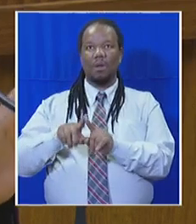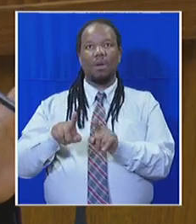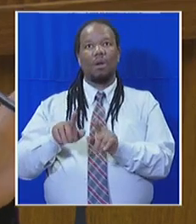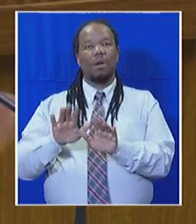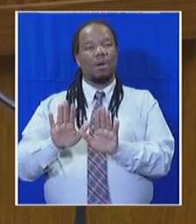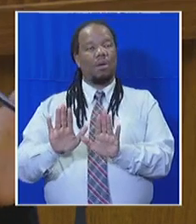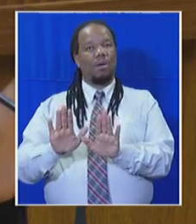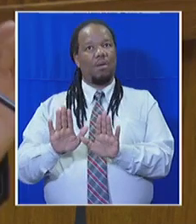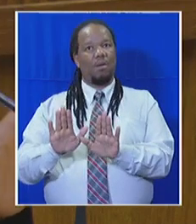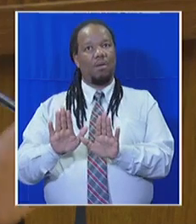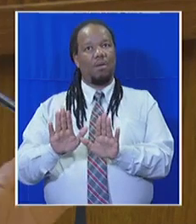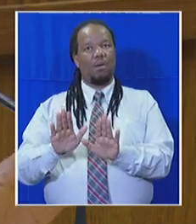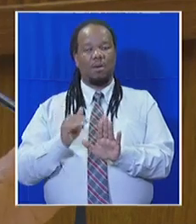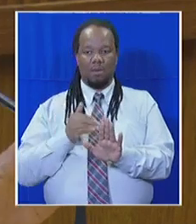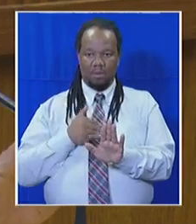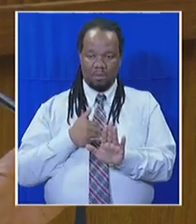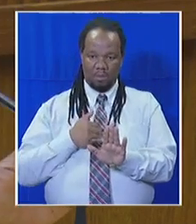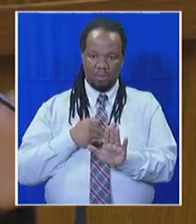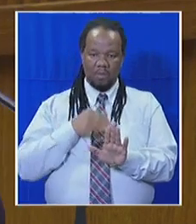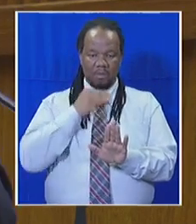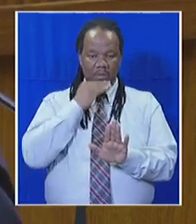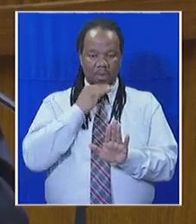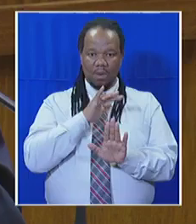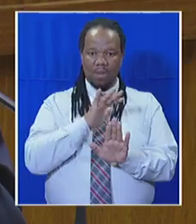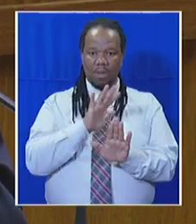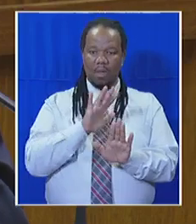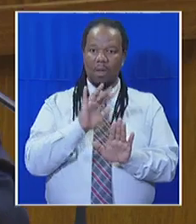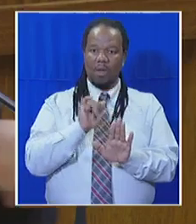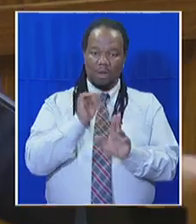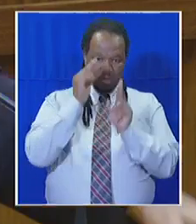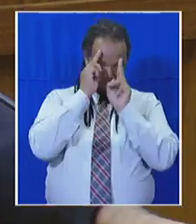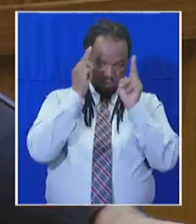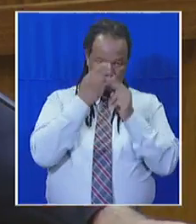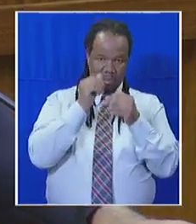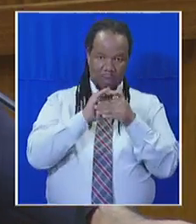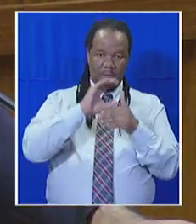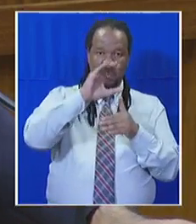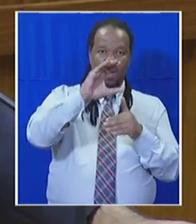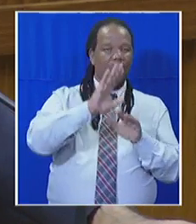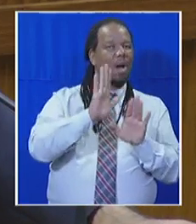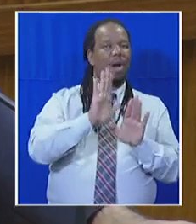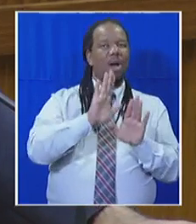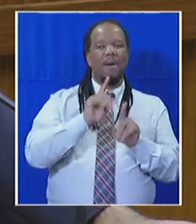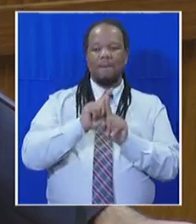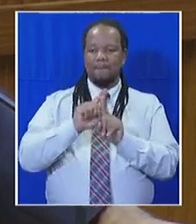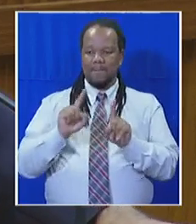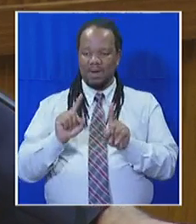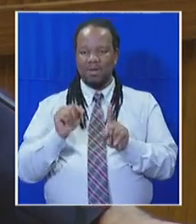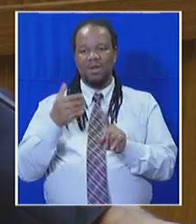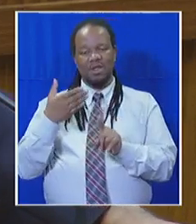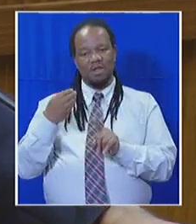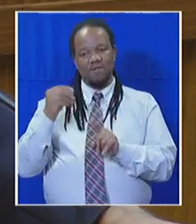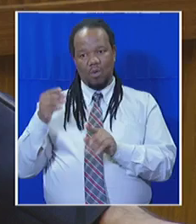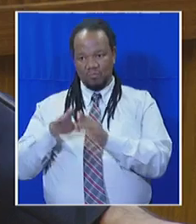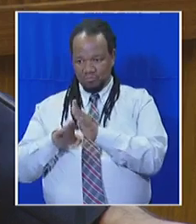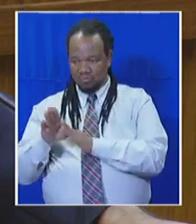here, that we mustn't give more money to tertiary education. But if we are going to achieve egalitarianism, relative